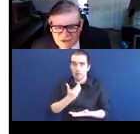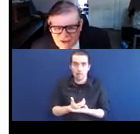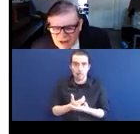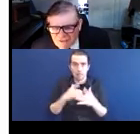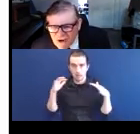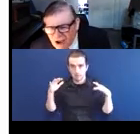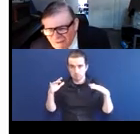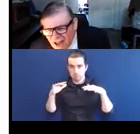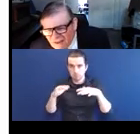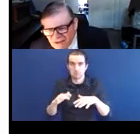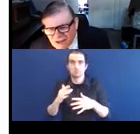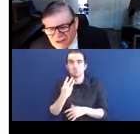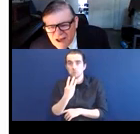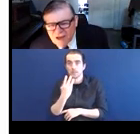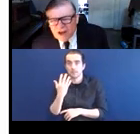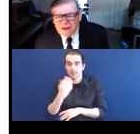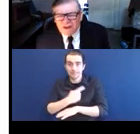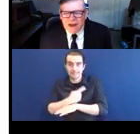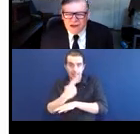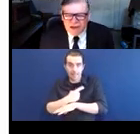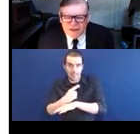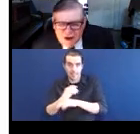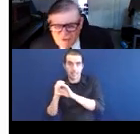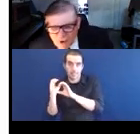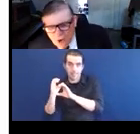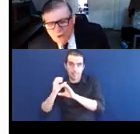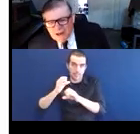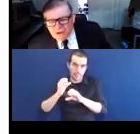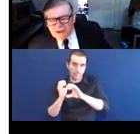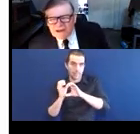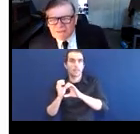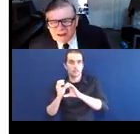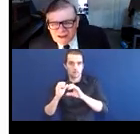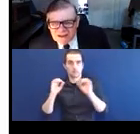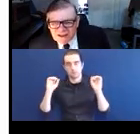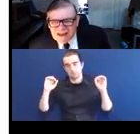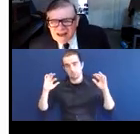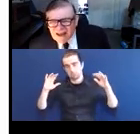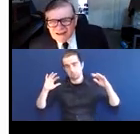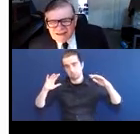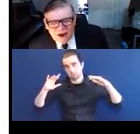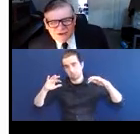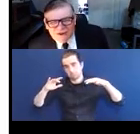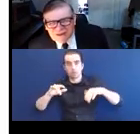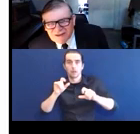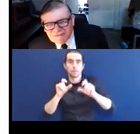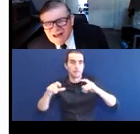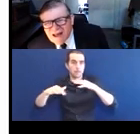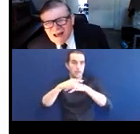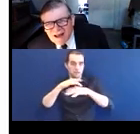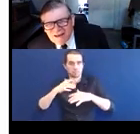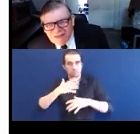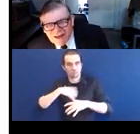to fight for our 500 Bolivian pension for all people with disabilities. And there's a whole series of